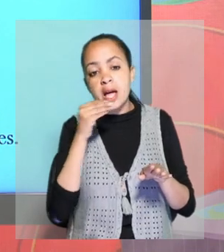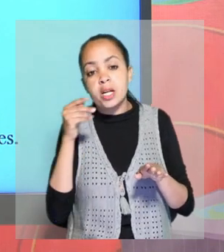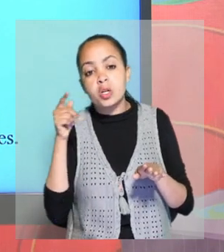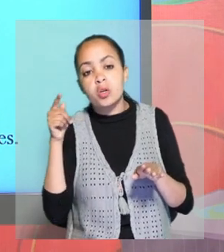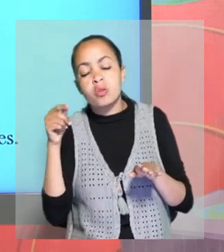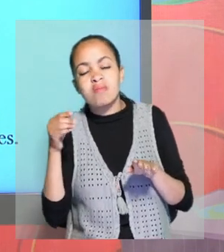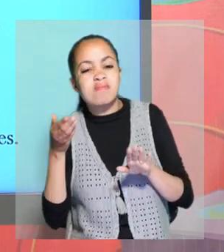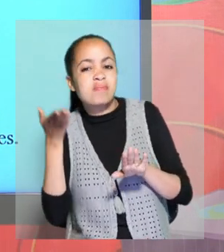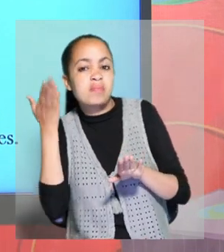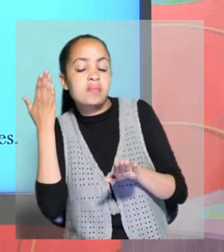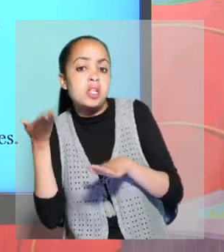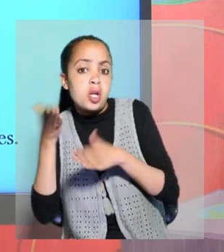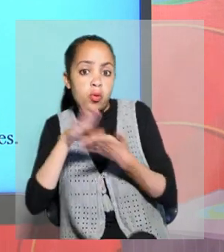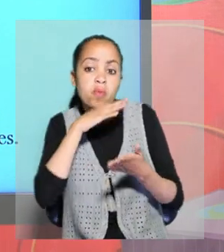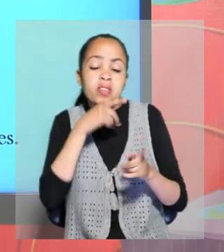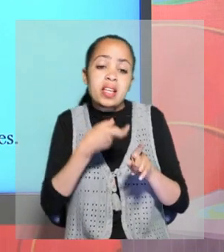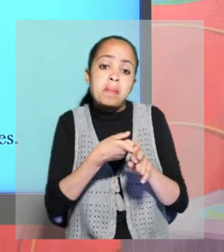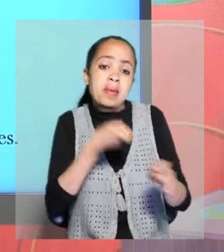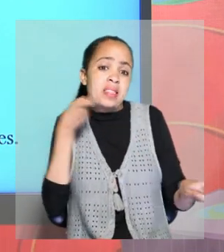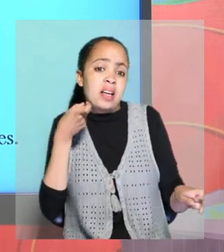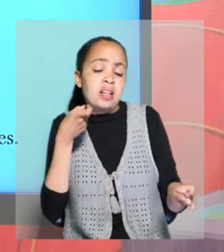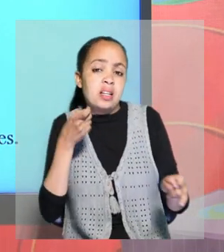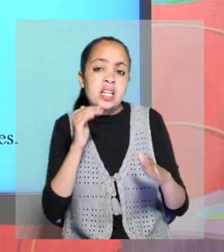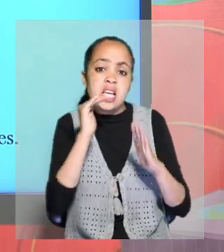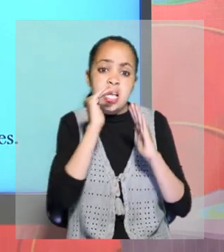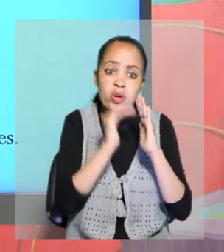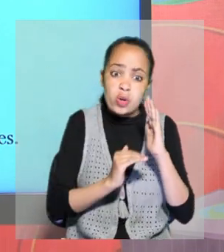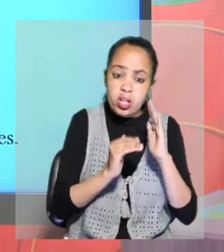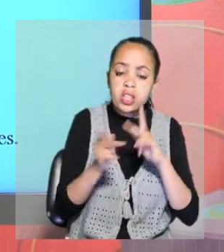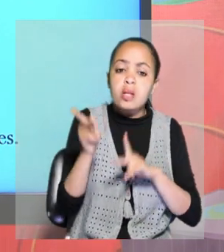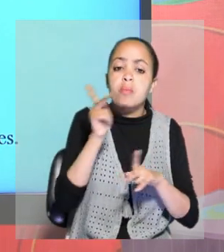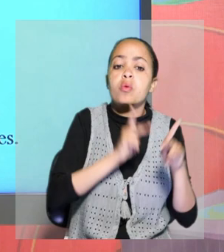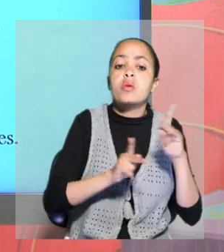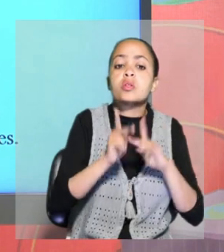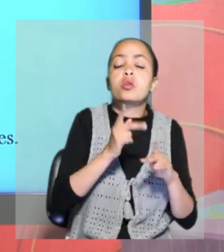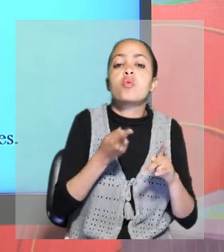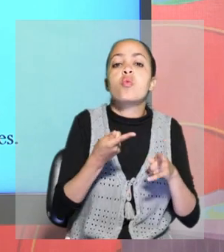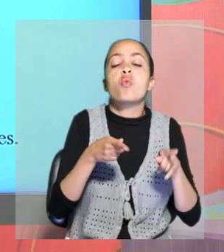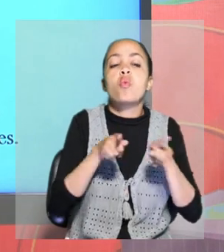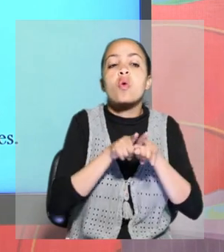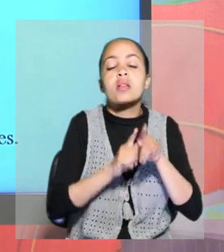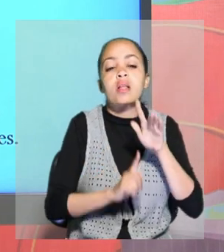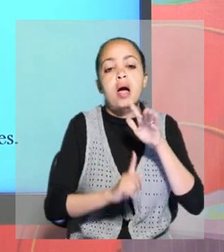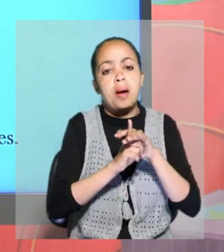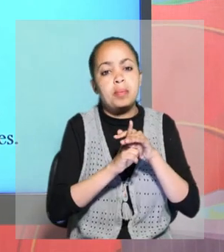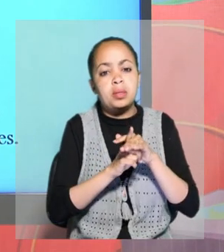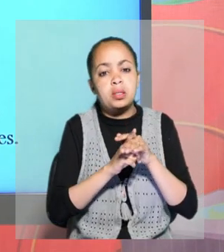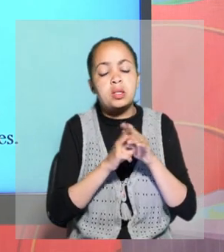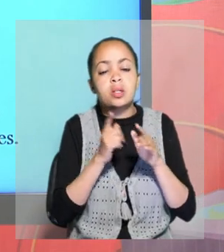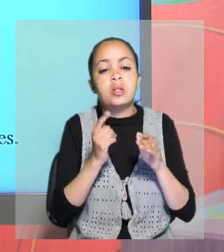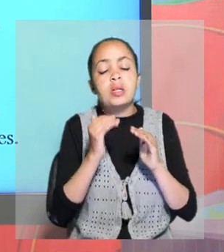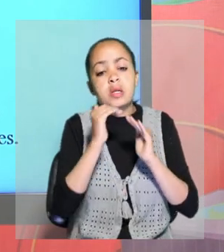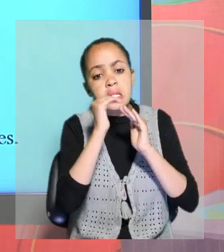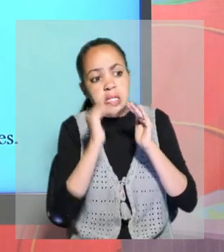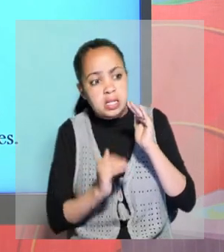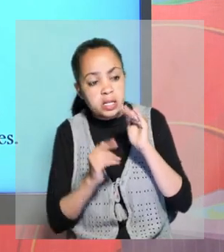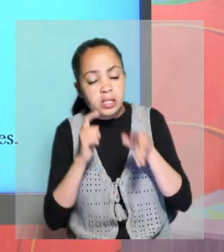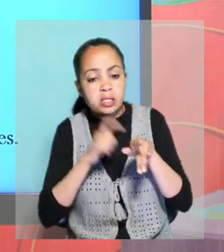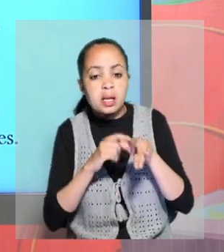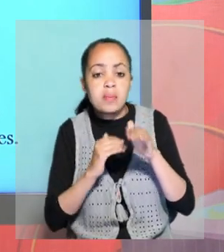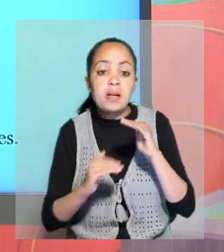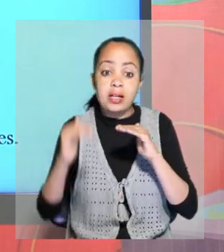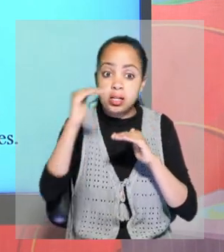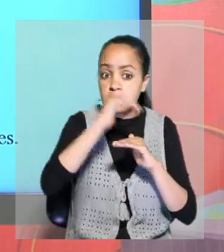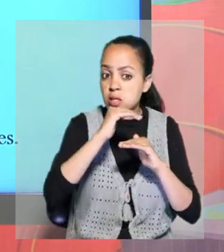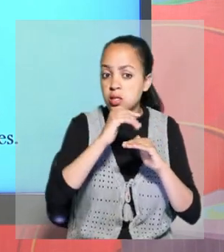prey population become increased, what about a population of predator one? When predator population become increased, what about a